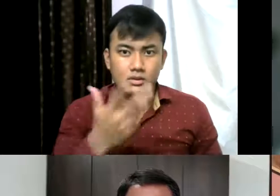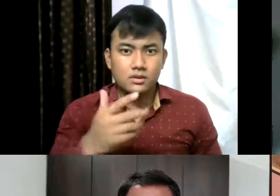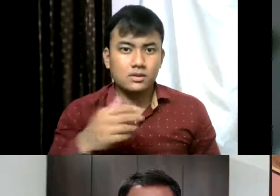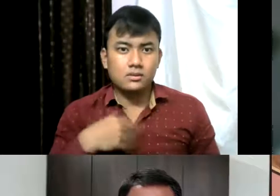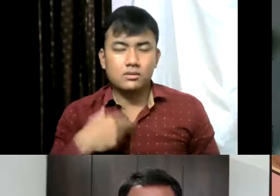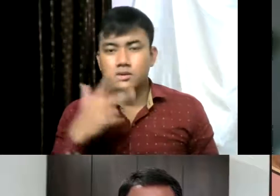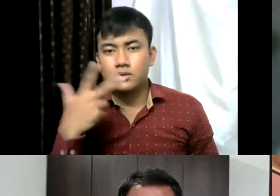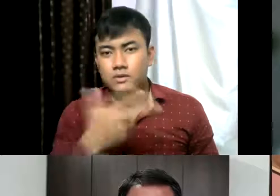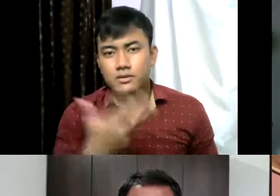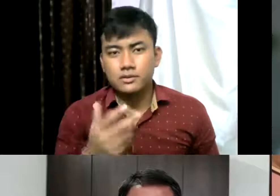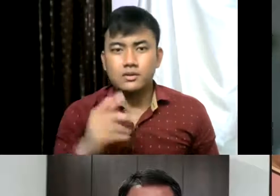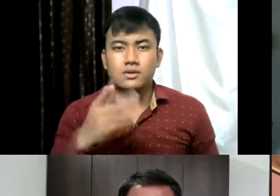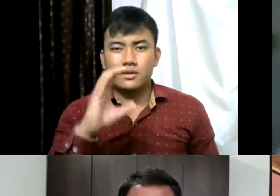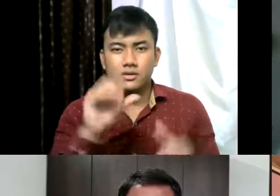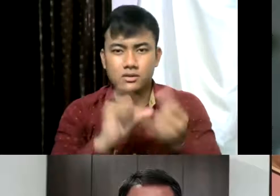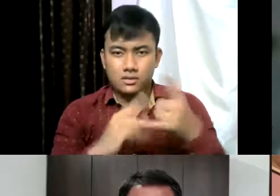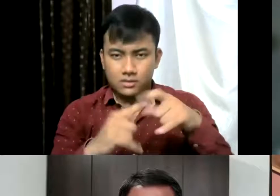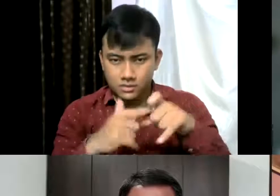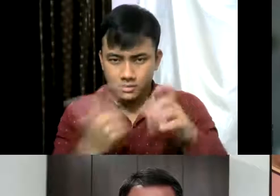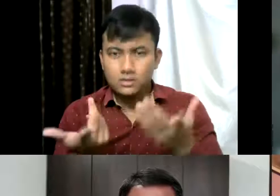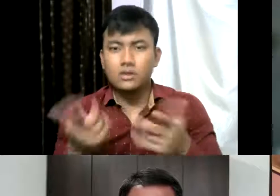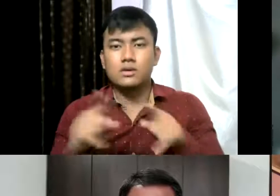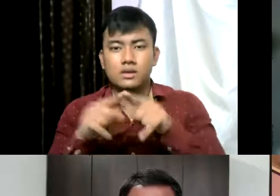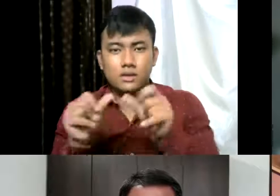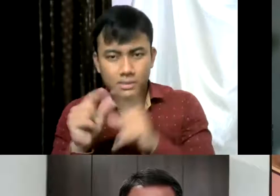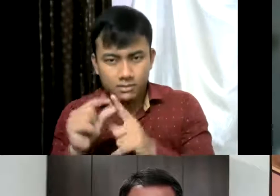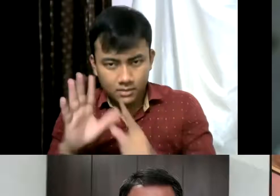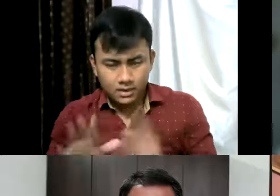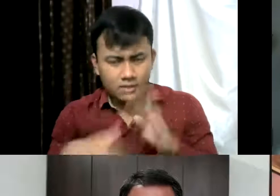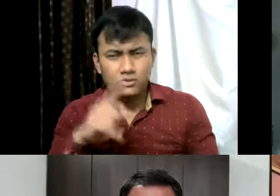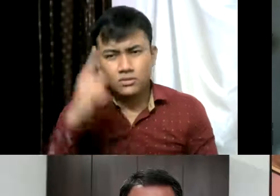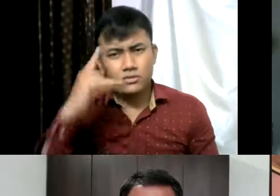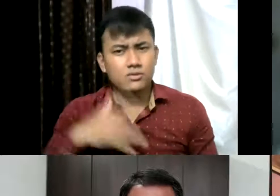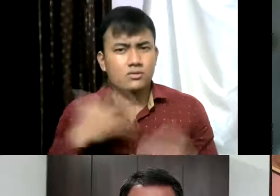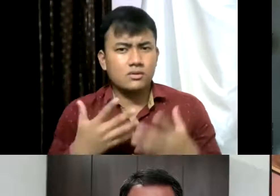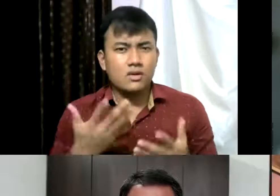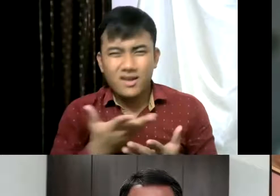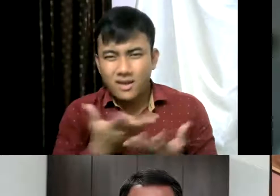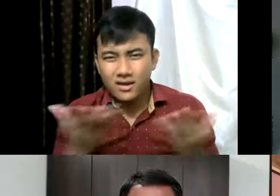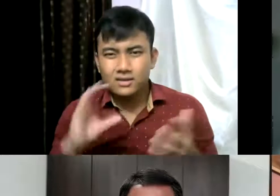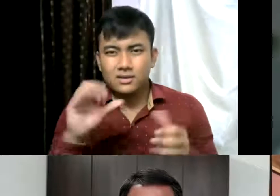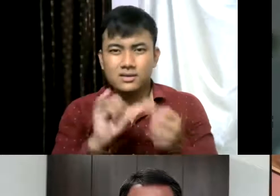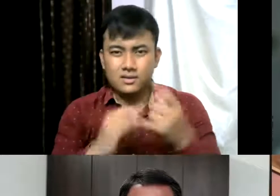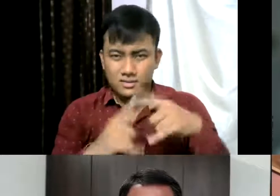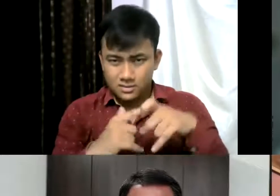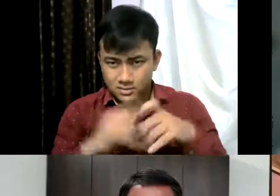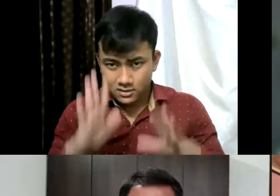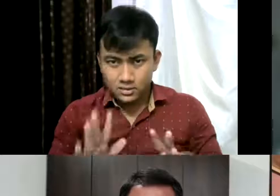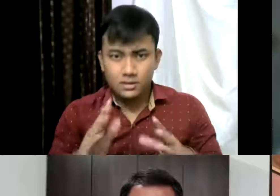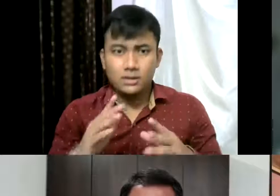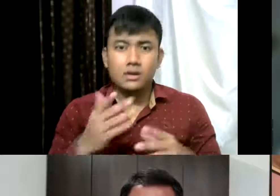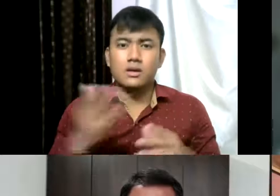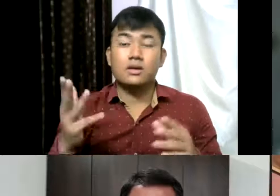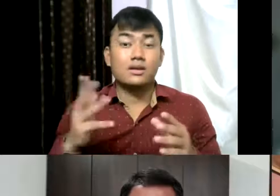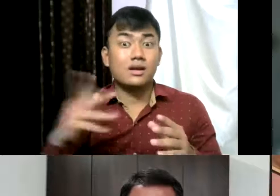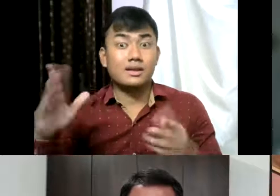Dhanraj's essay on caste and dating apps and online dating spaces, what do you feel about the difference in caste signaling in dating apps versus matrimonial sites